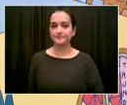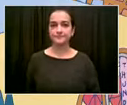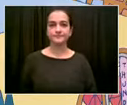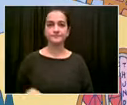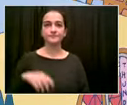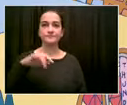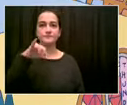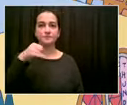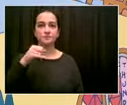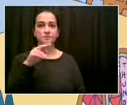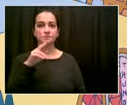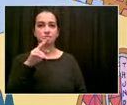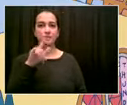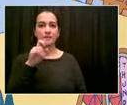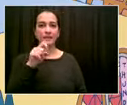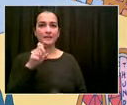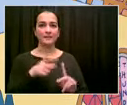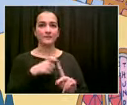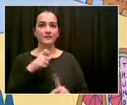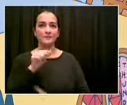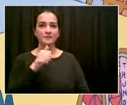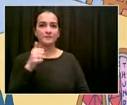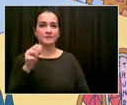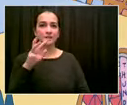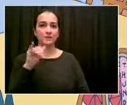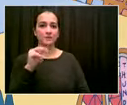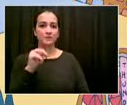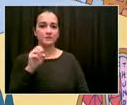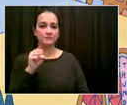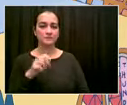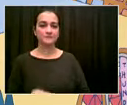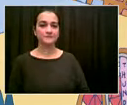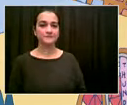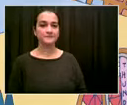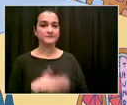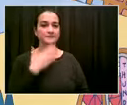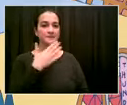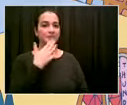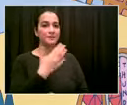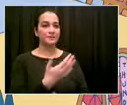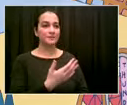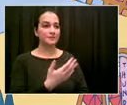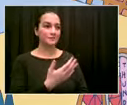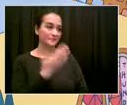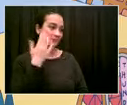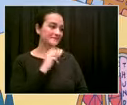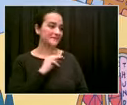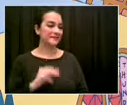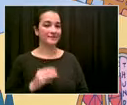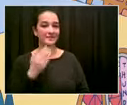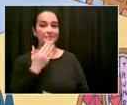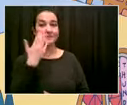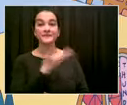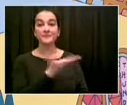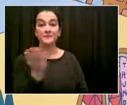Oh, hi, good morning, Mr. Mayor and everybody here on the call. So are you going to be putting out a